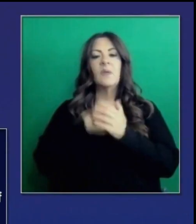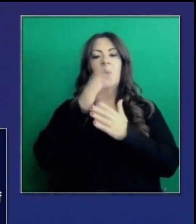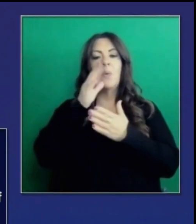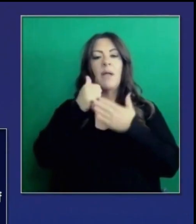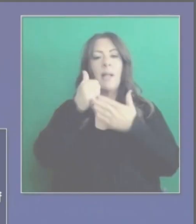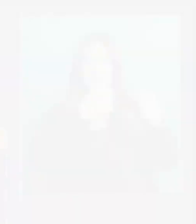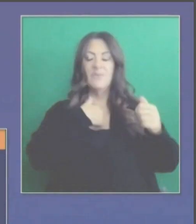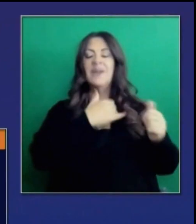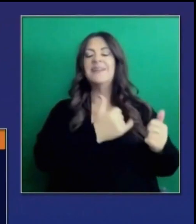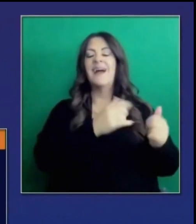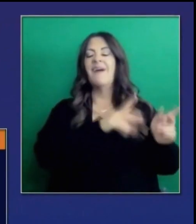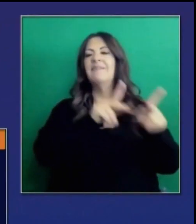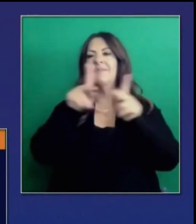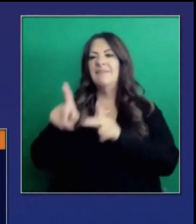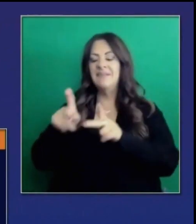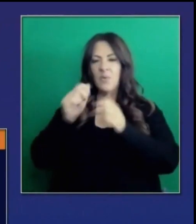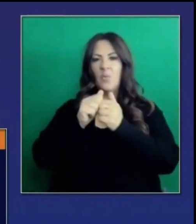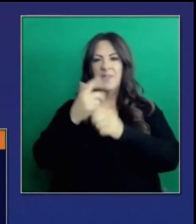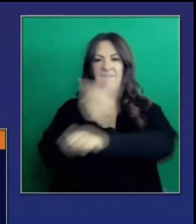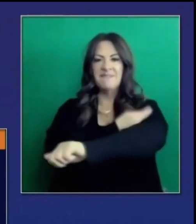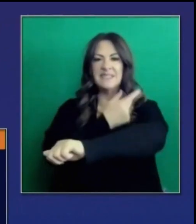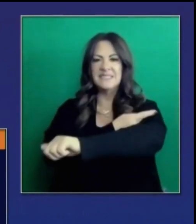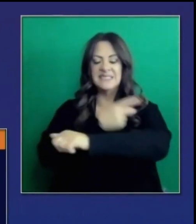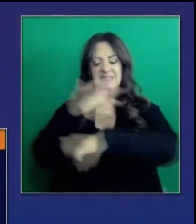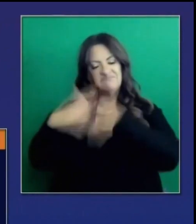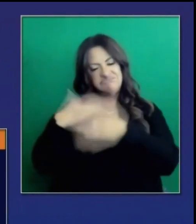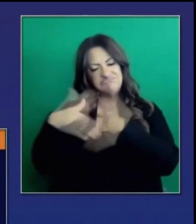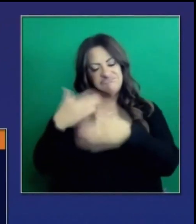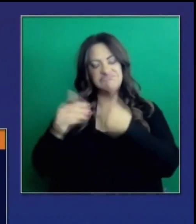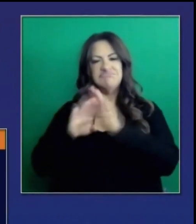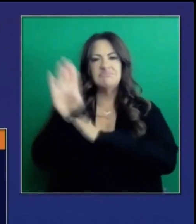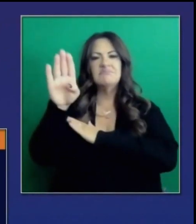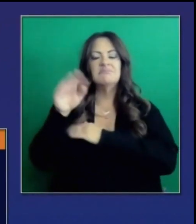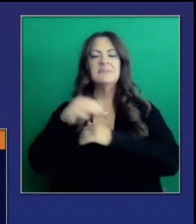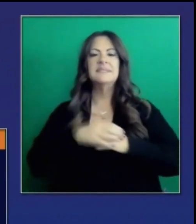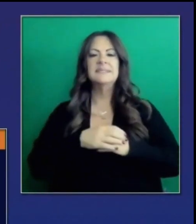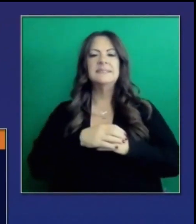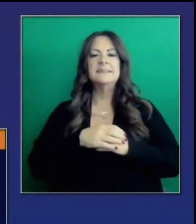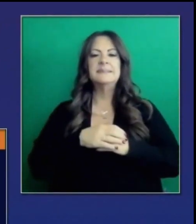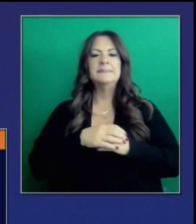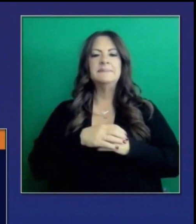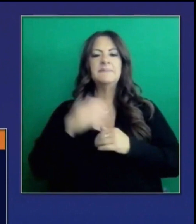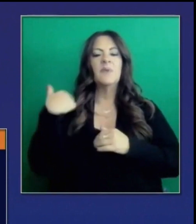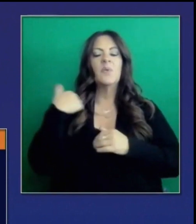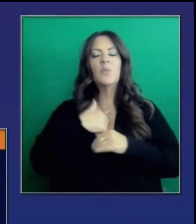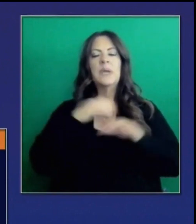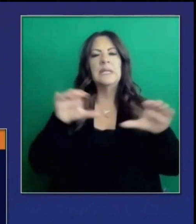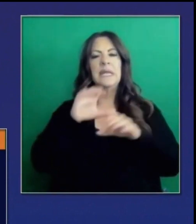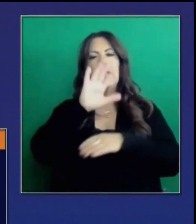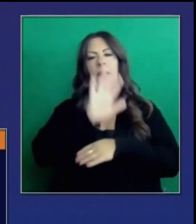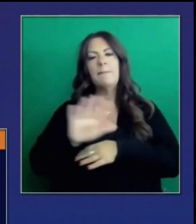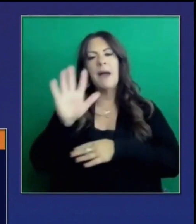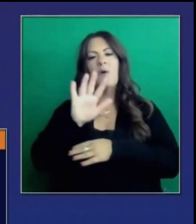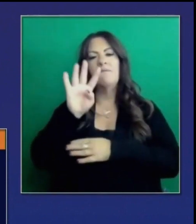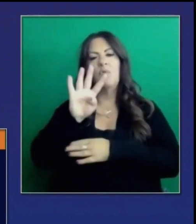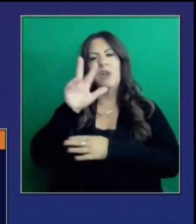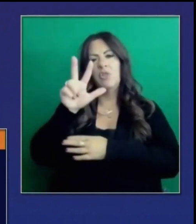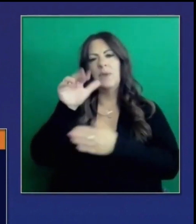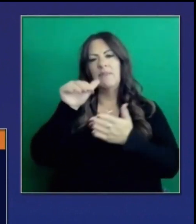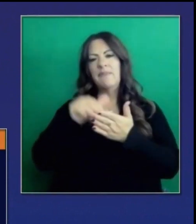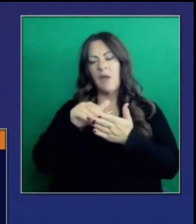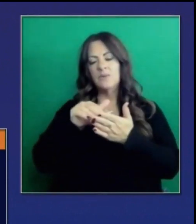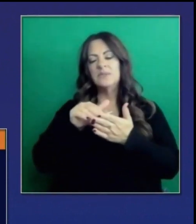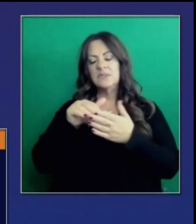opening 15 alternate sites to ease some of the burden on overwhelmed hospitals. The governor also touted the